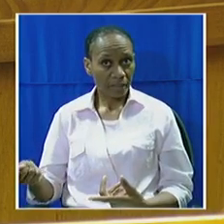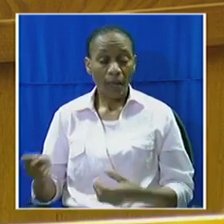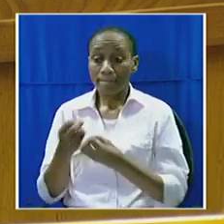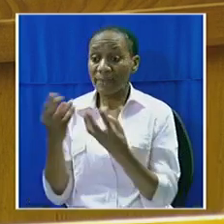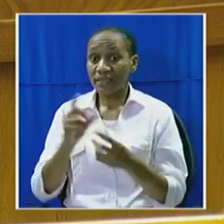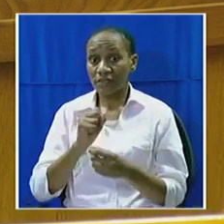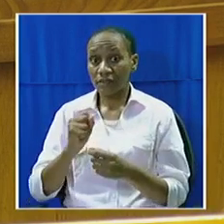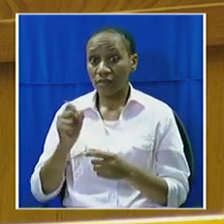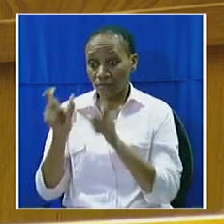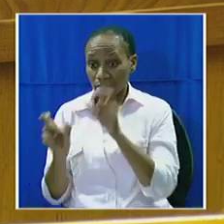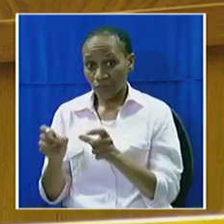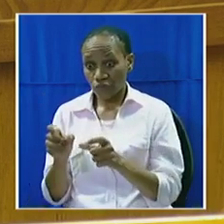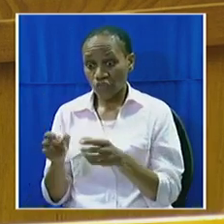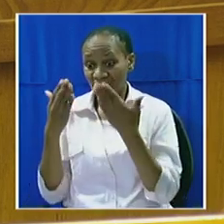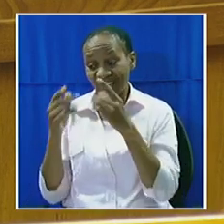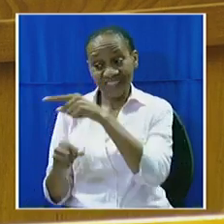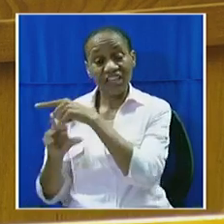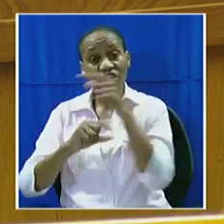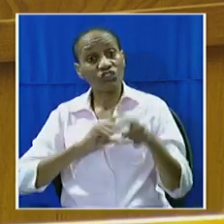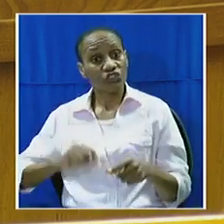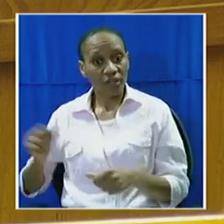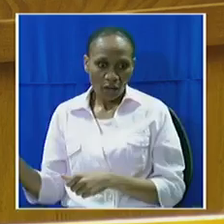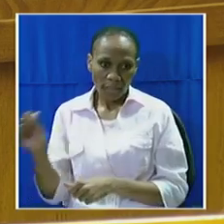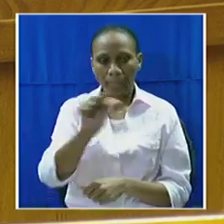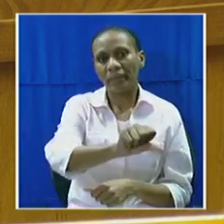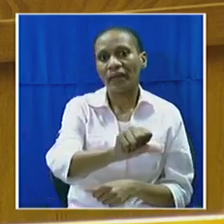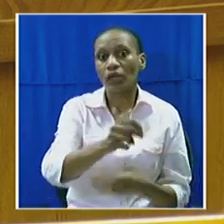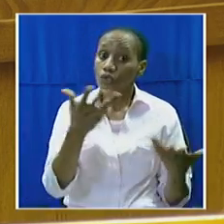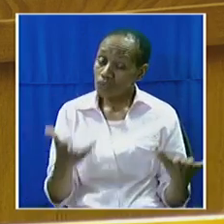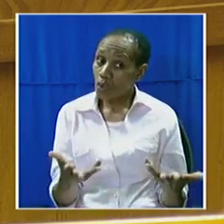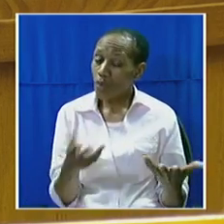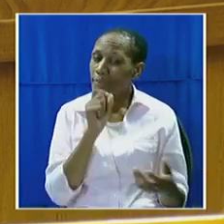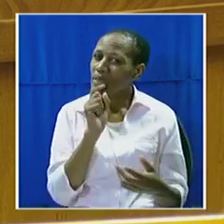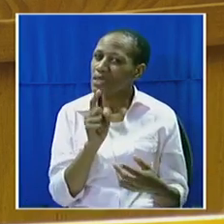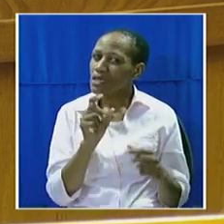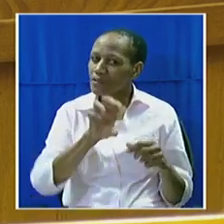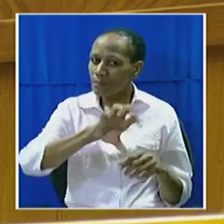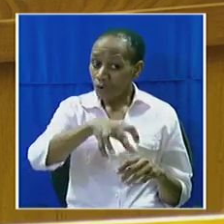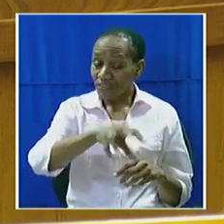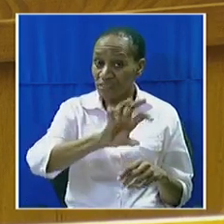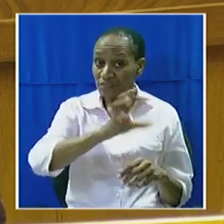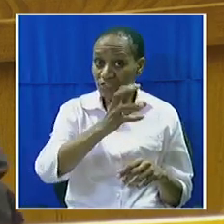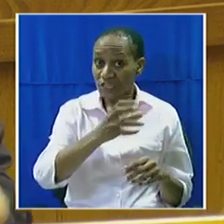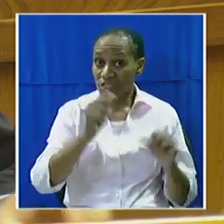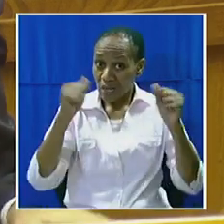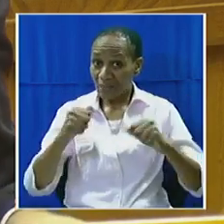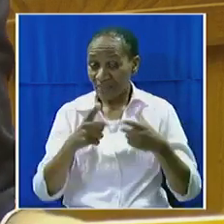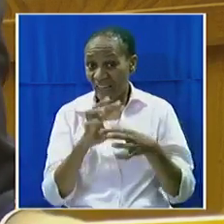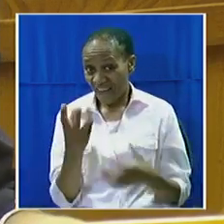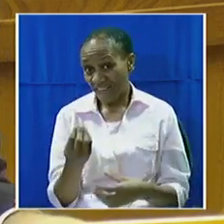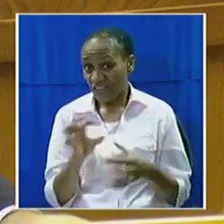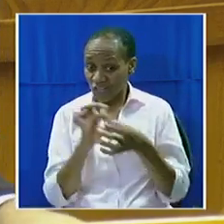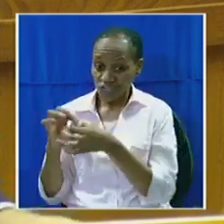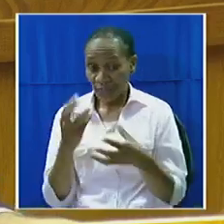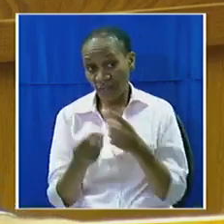return. Seems the Free States have facilitated some agreement directly with China. Suddenly, officials at DIRCO